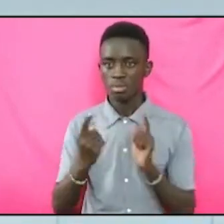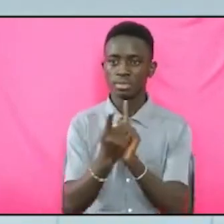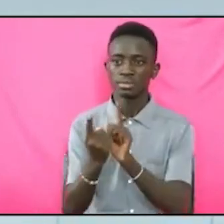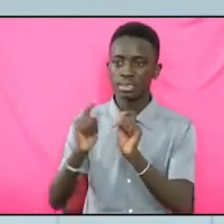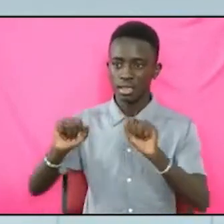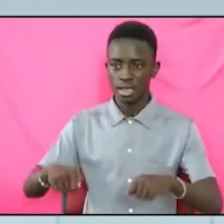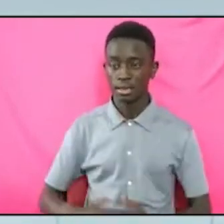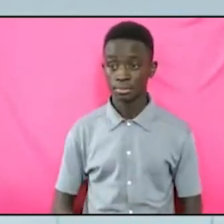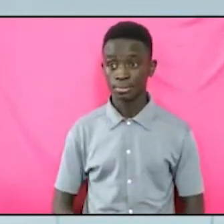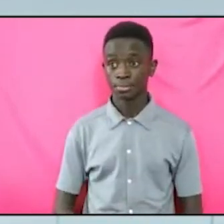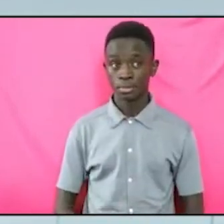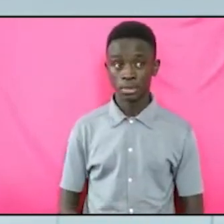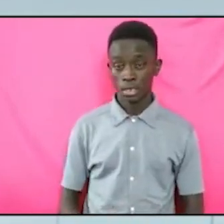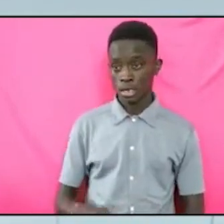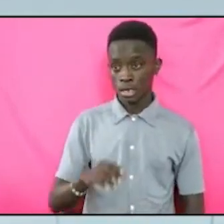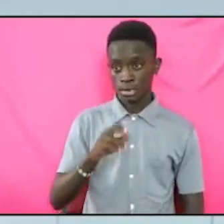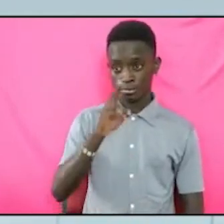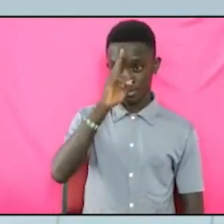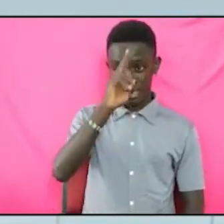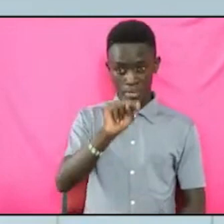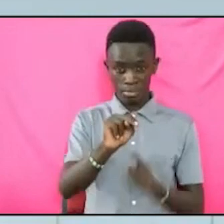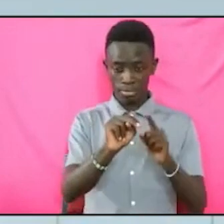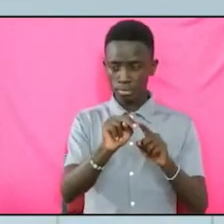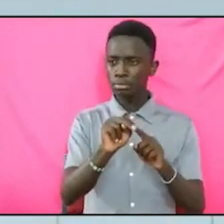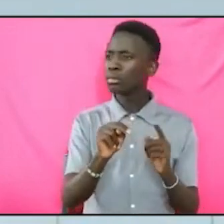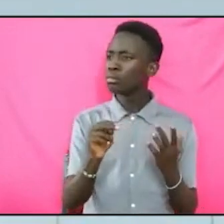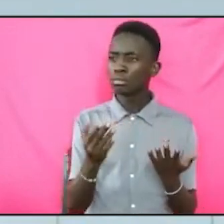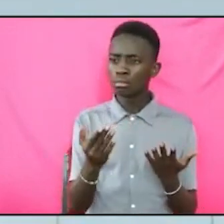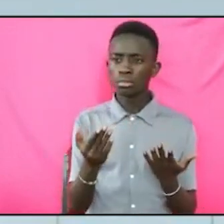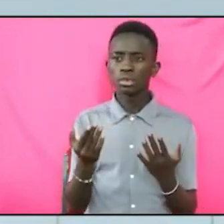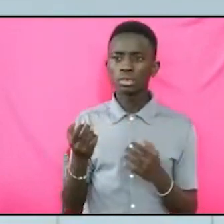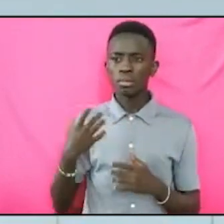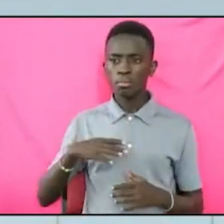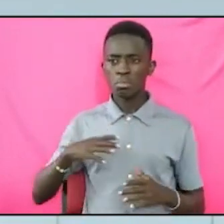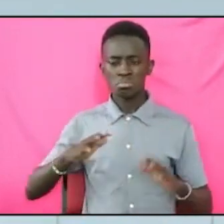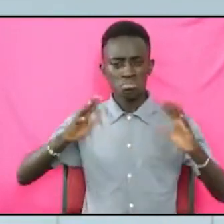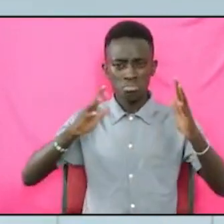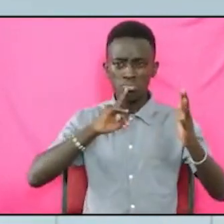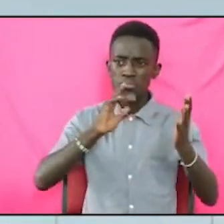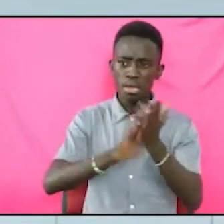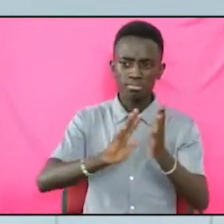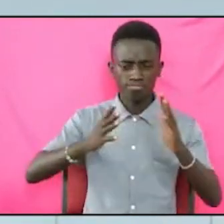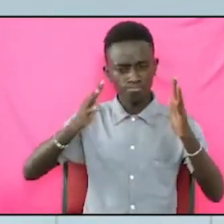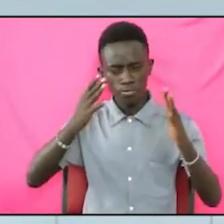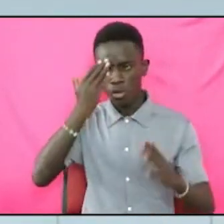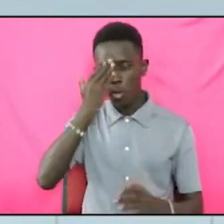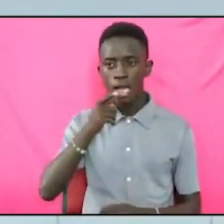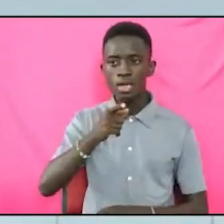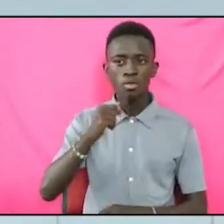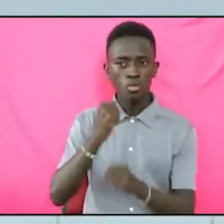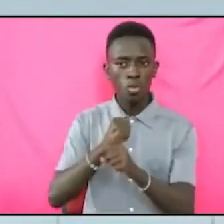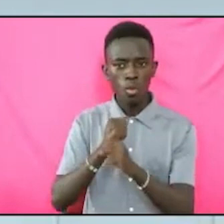And Naaman is introduced and praised as being a great man before his master, the king of